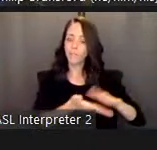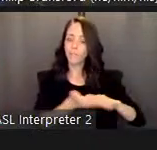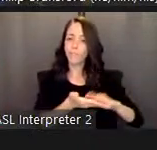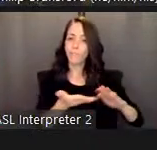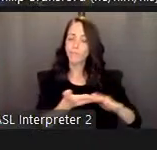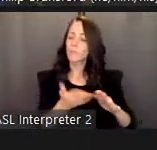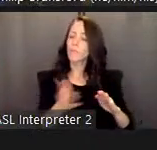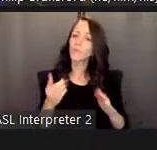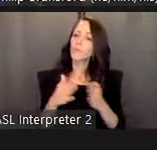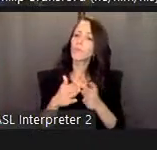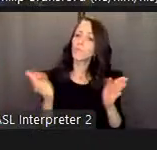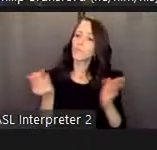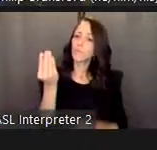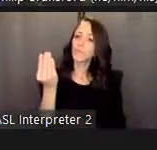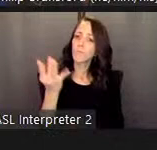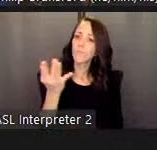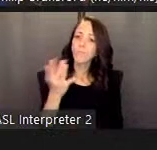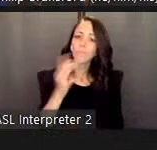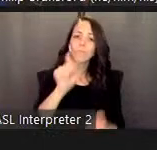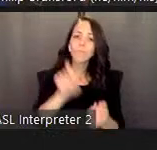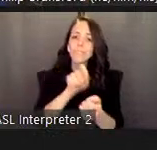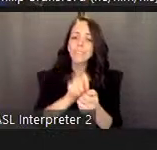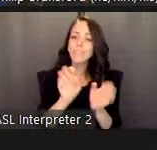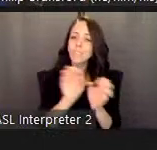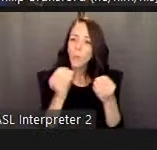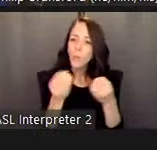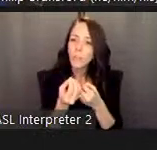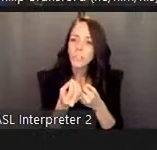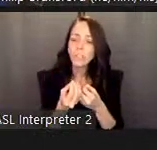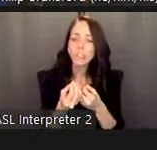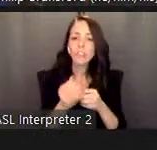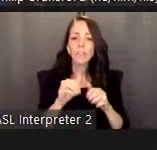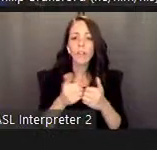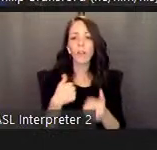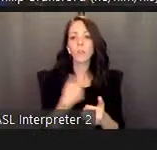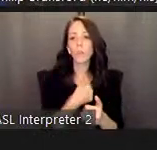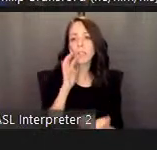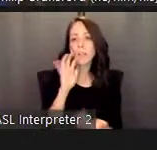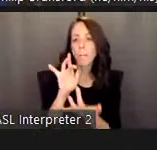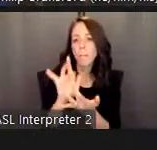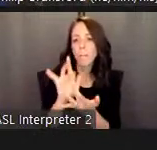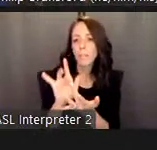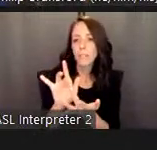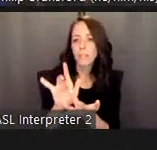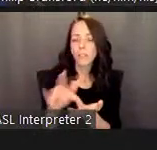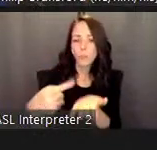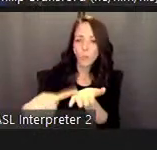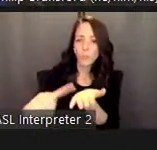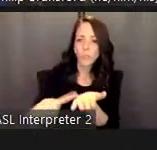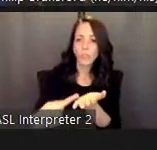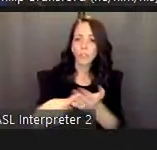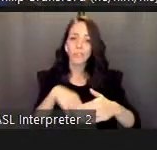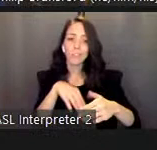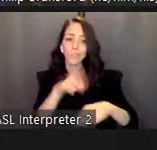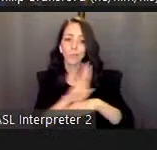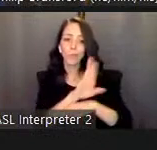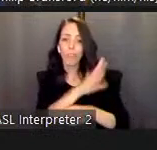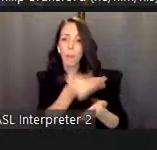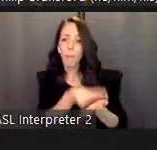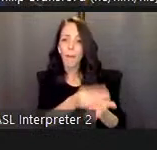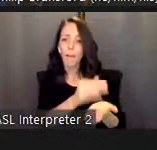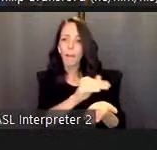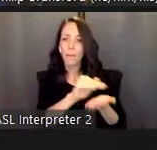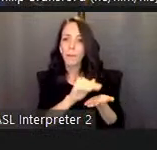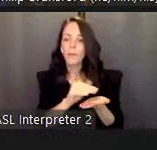on, specific organizations or ways that we can be in touch to talk about maybe accessing this funding to better